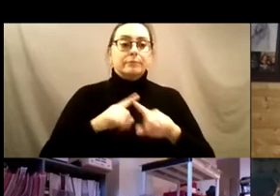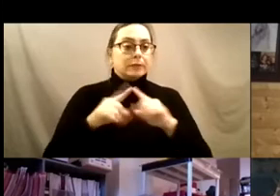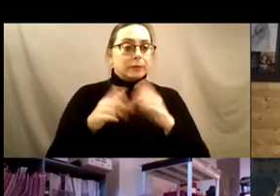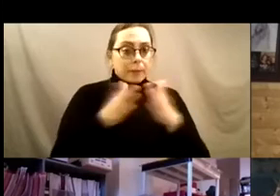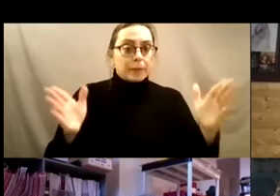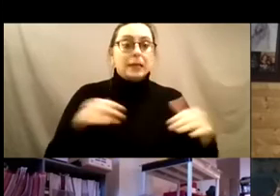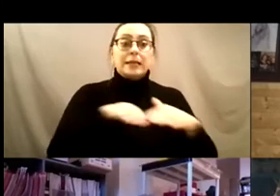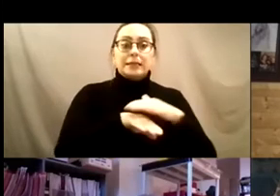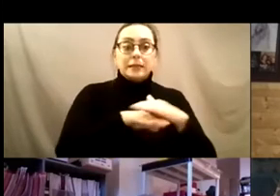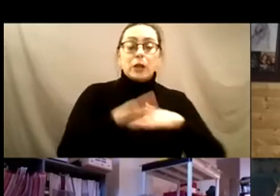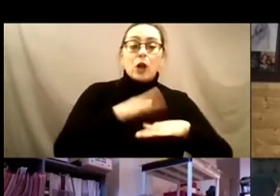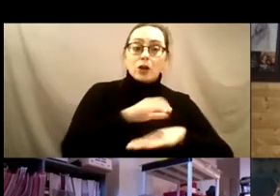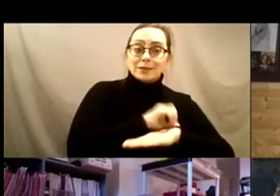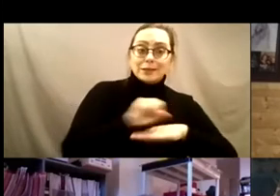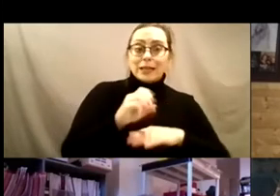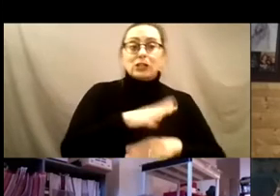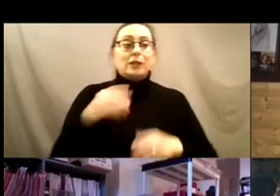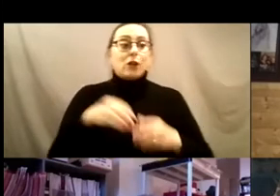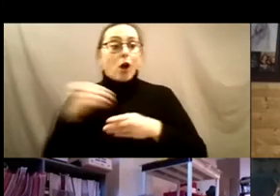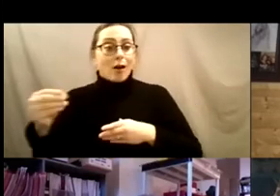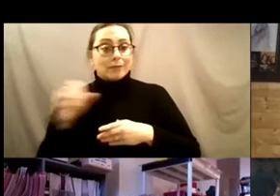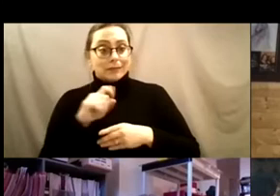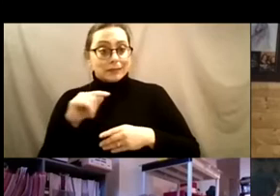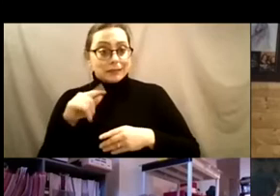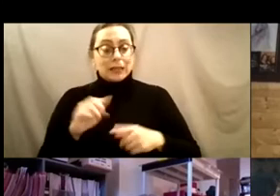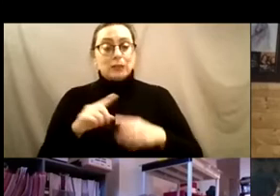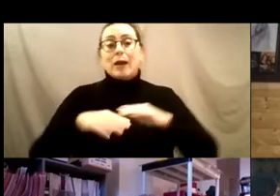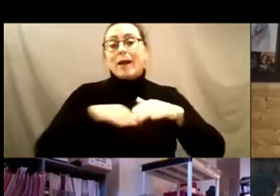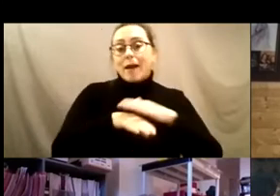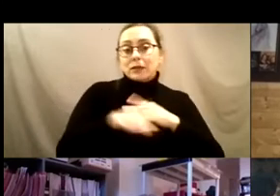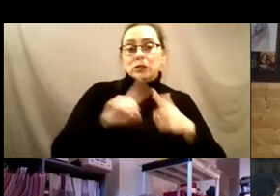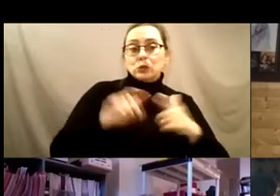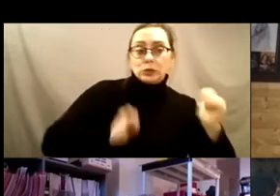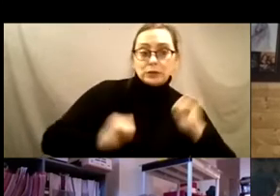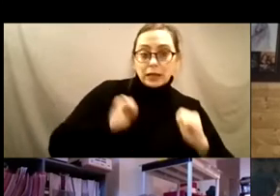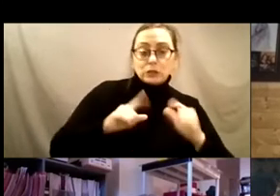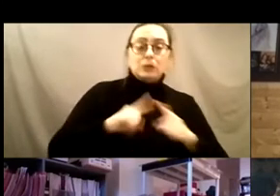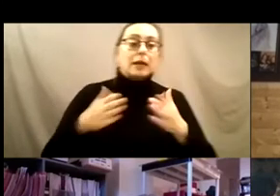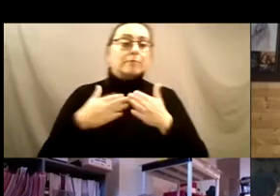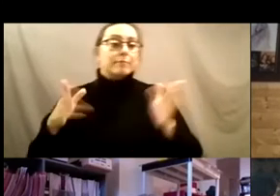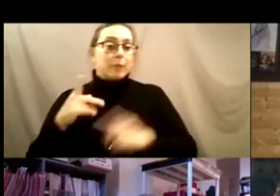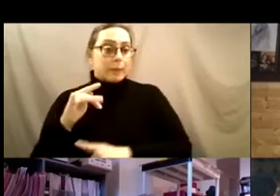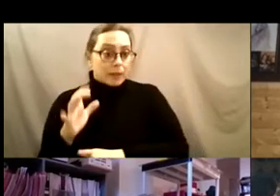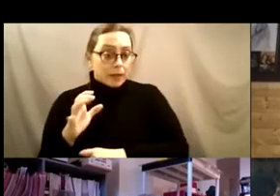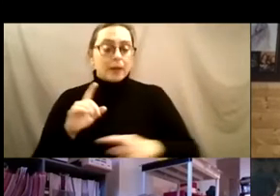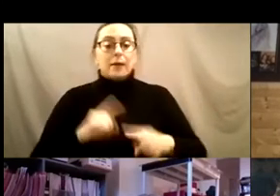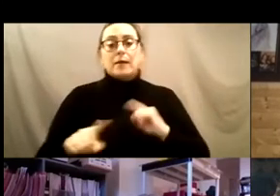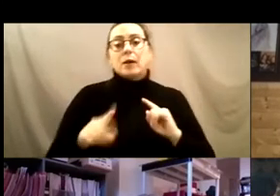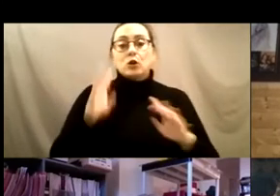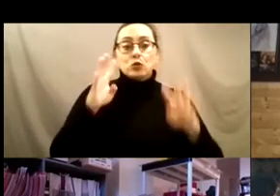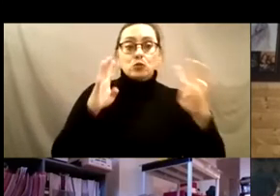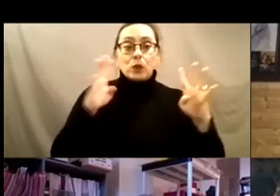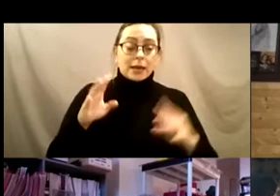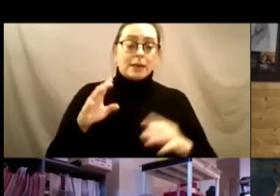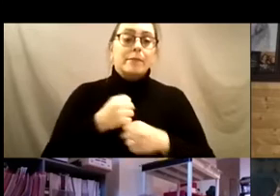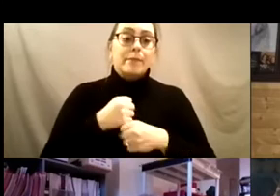and Off, where we discussed access for actors and the public. Creative Manitoba asked AANM artists